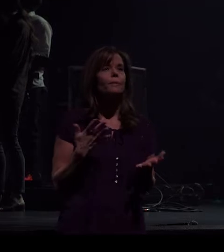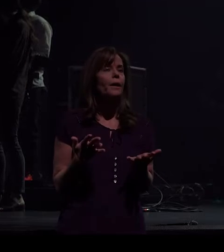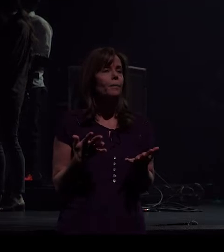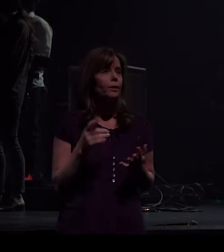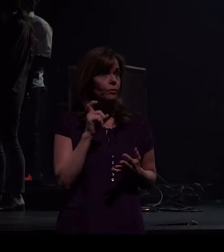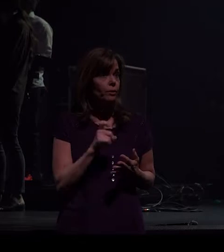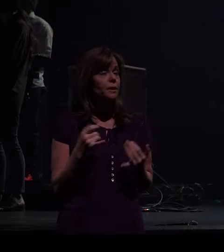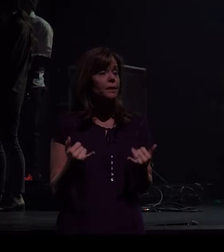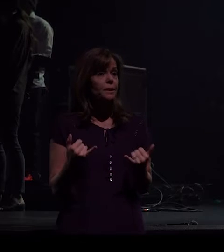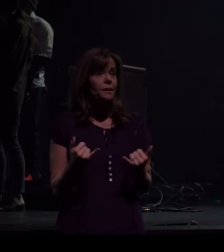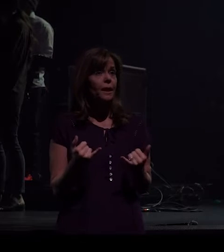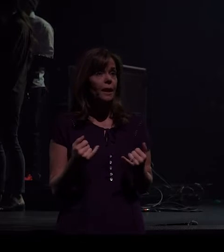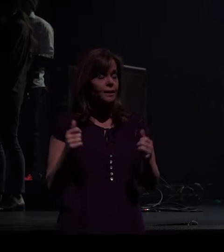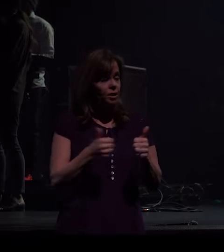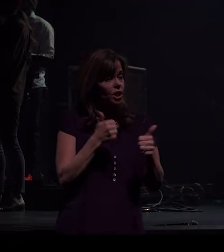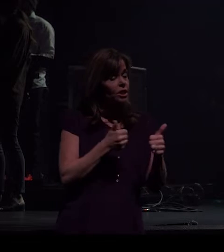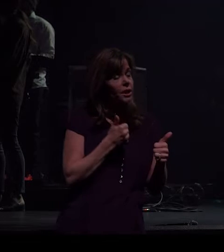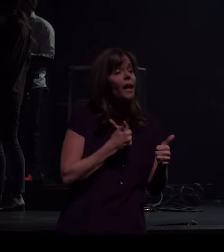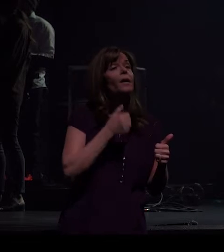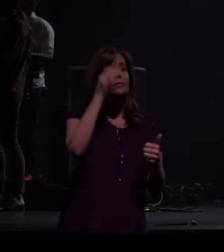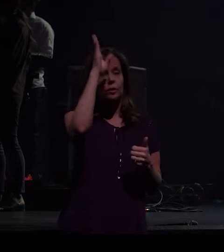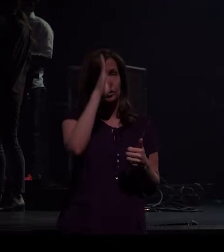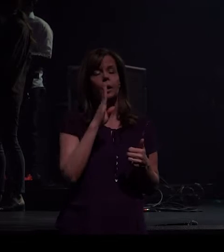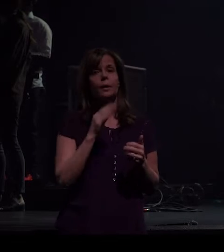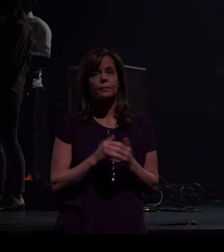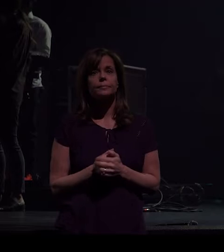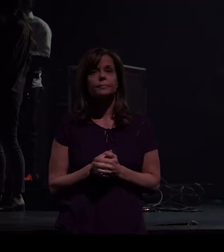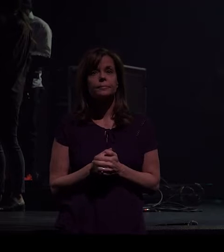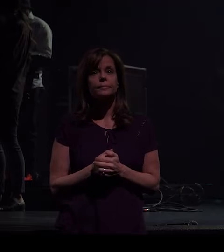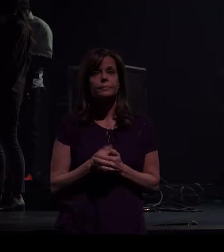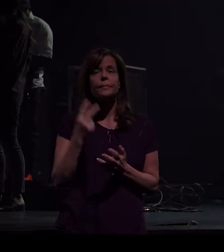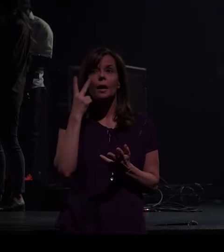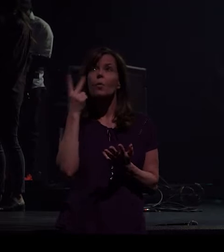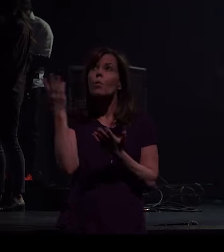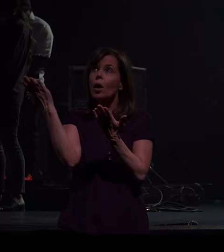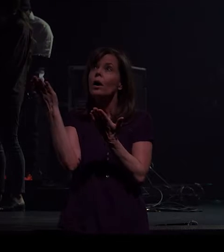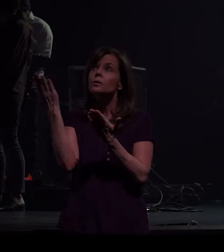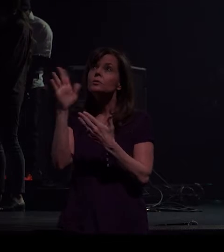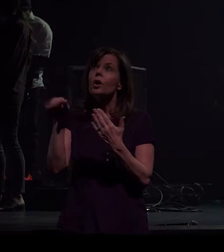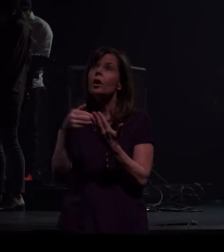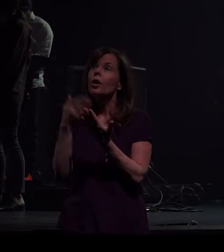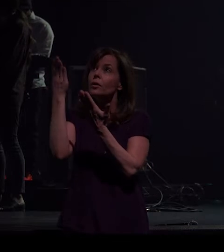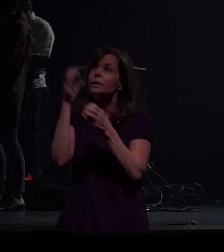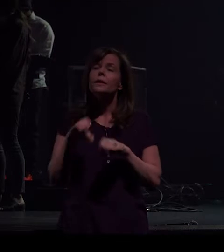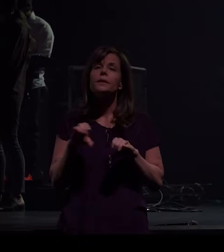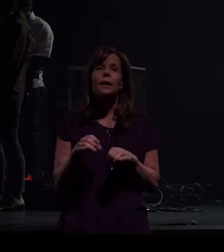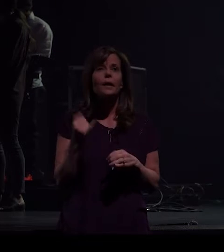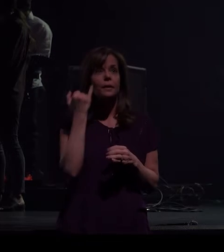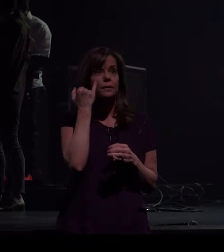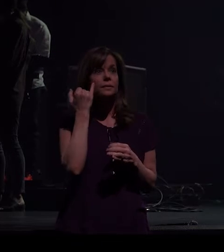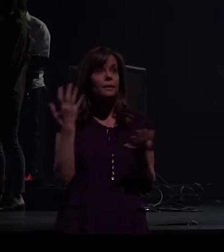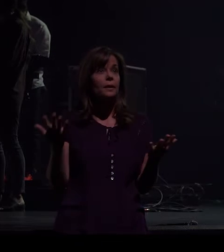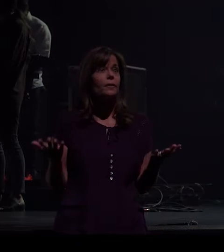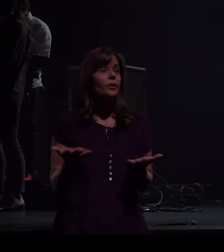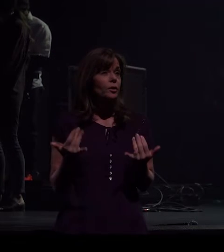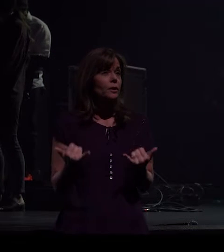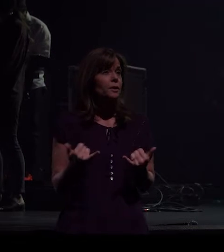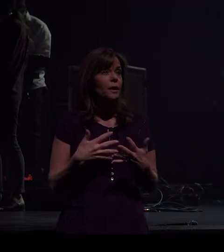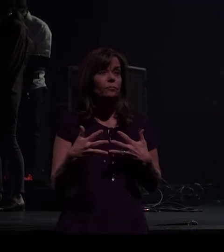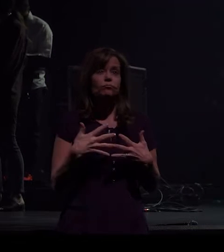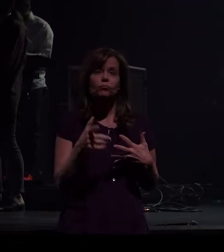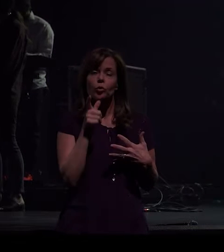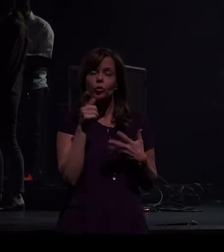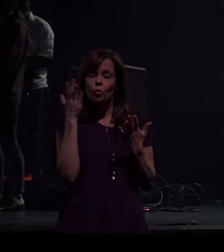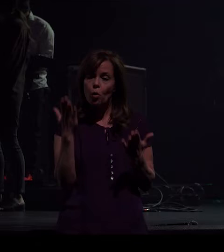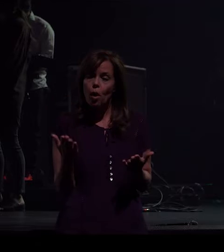today is just to chase after Him and watch what He does. Because if you're here today, no matter who you are, no matter what you've done, no